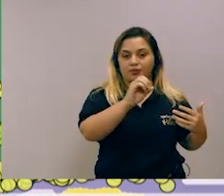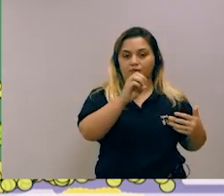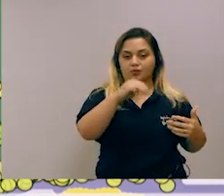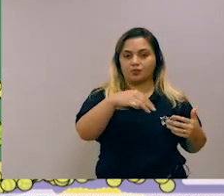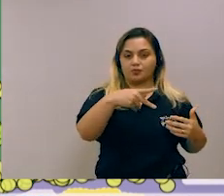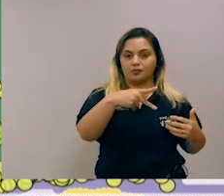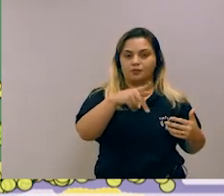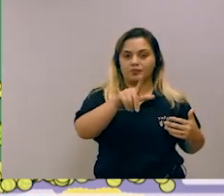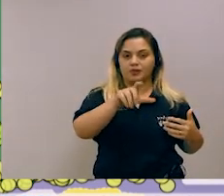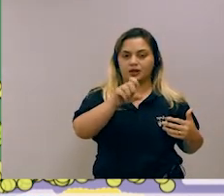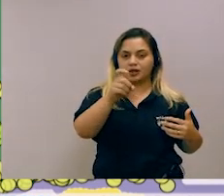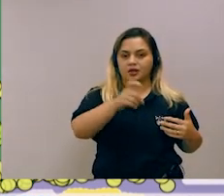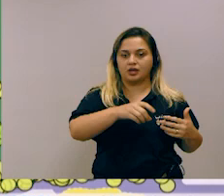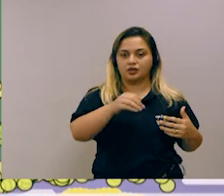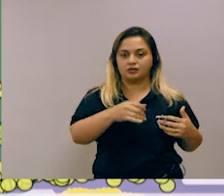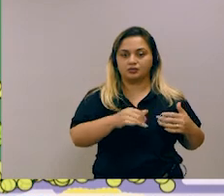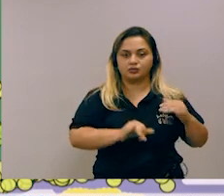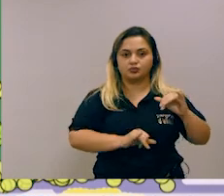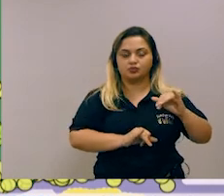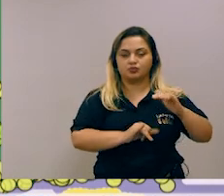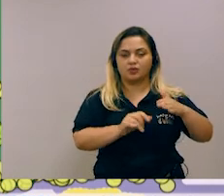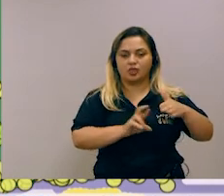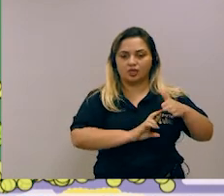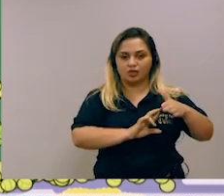more people to their opportunities.